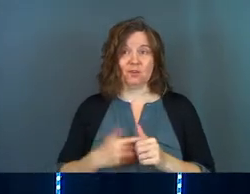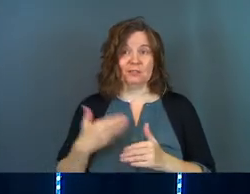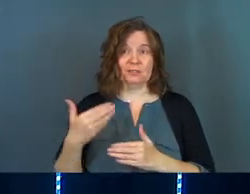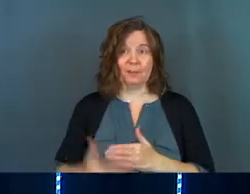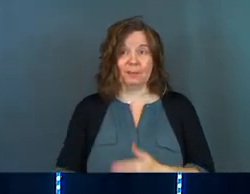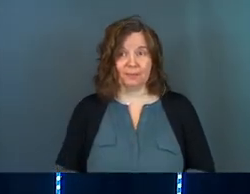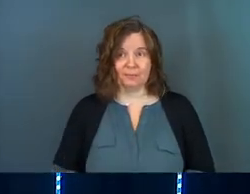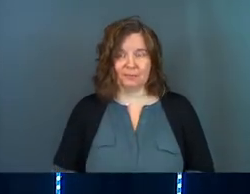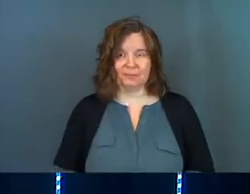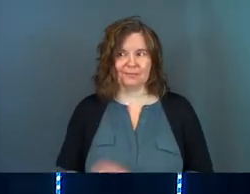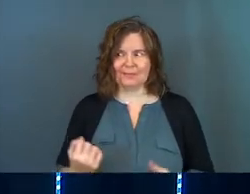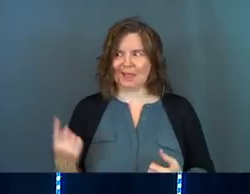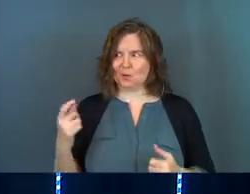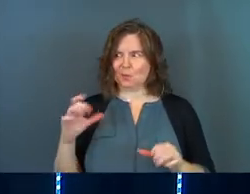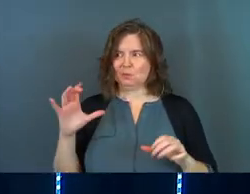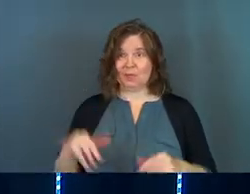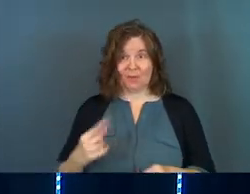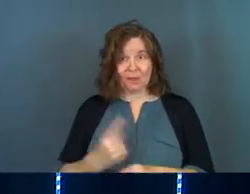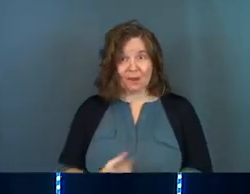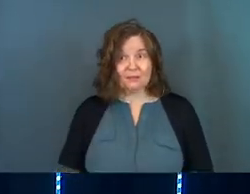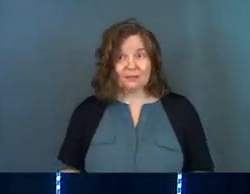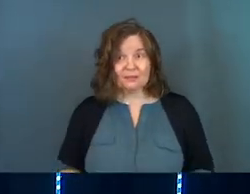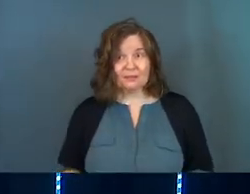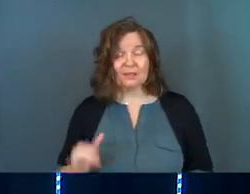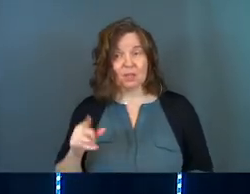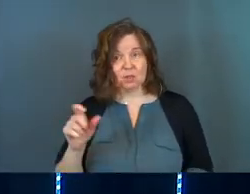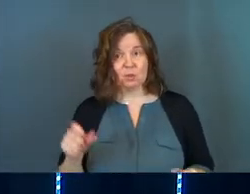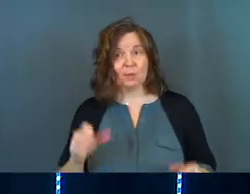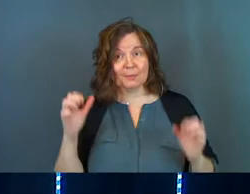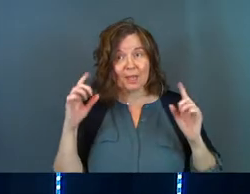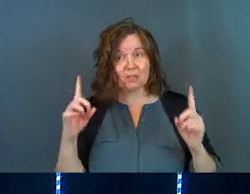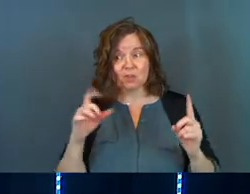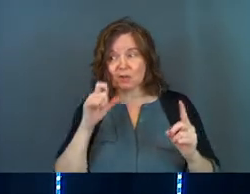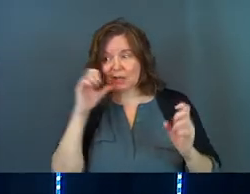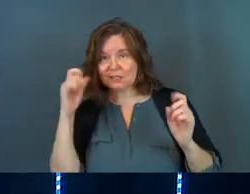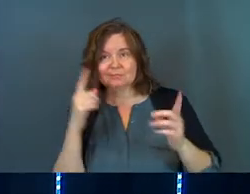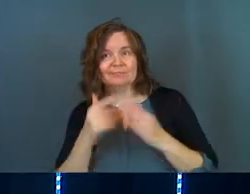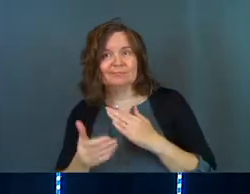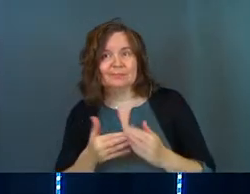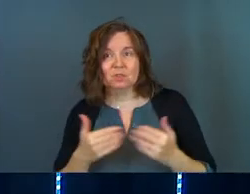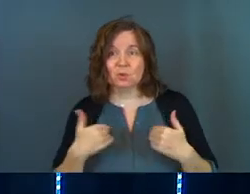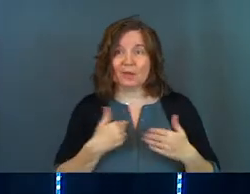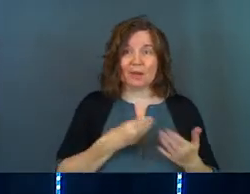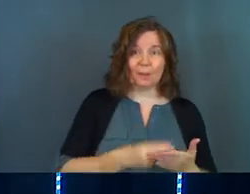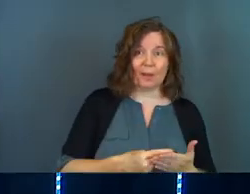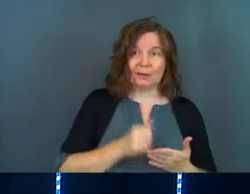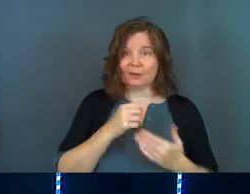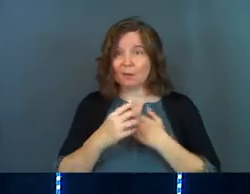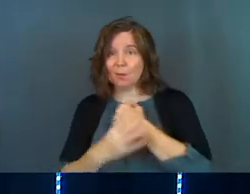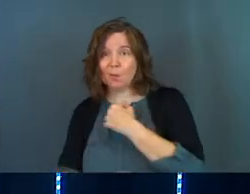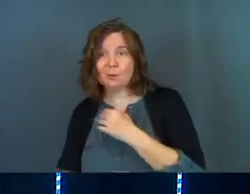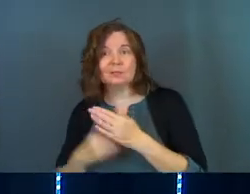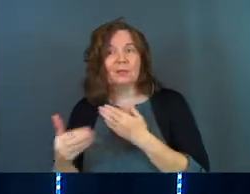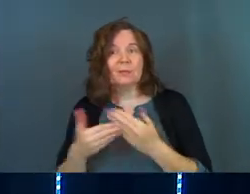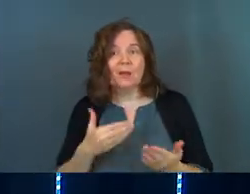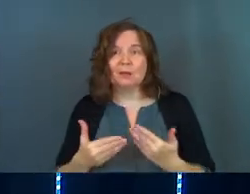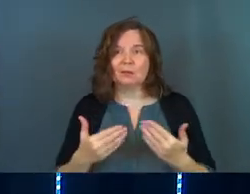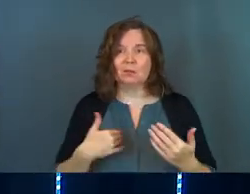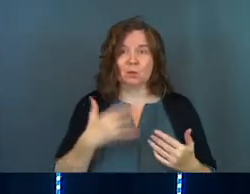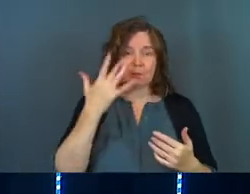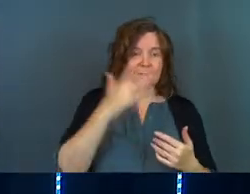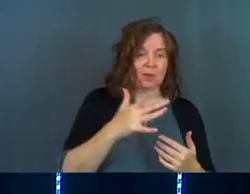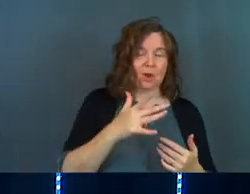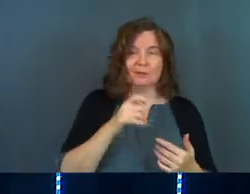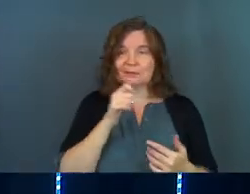step. It's like, anybody can do that, right? Like, you can be educated or not educated. You can have money or not have money. You can be smart or